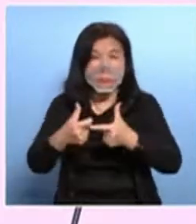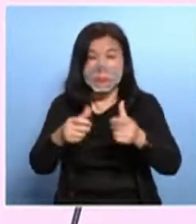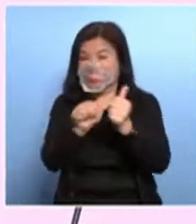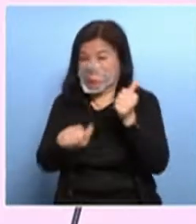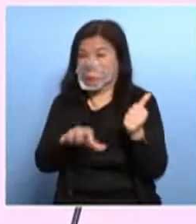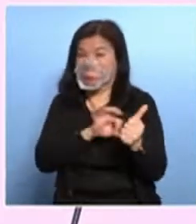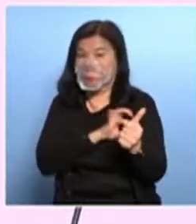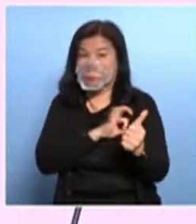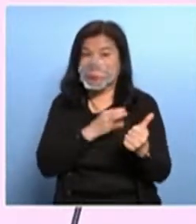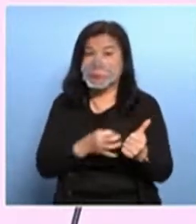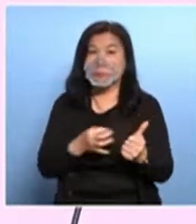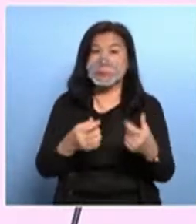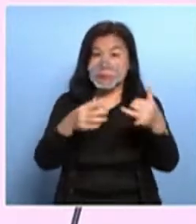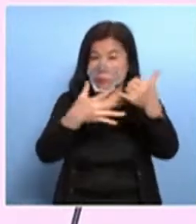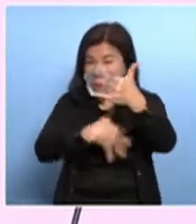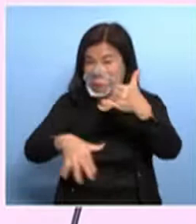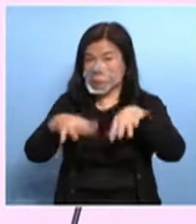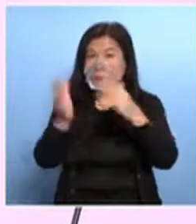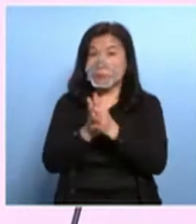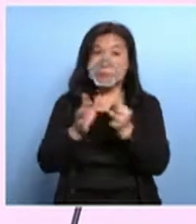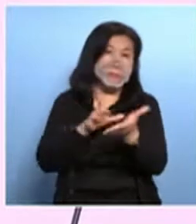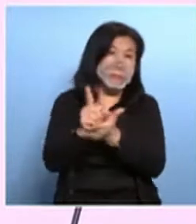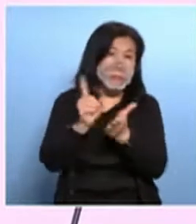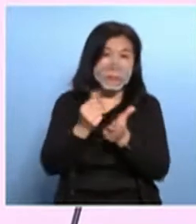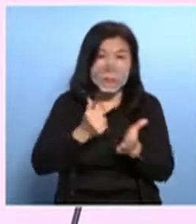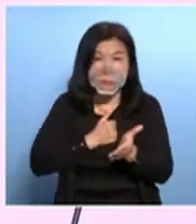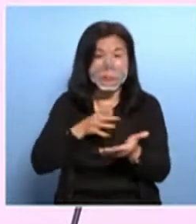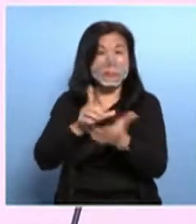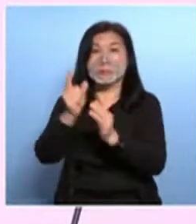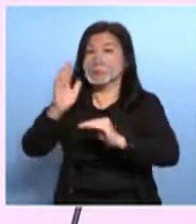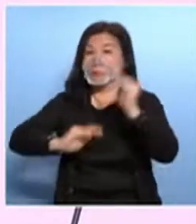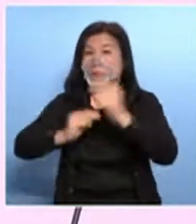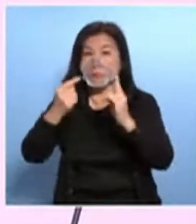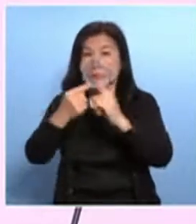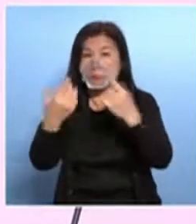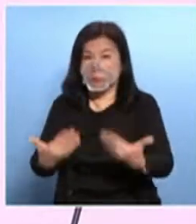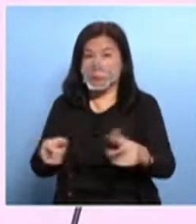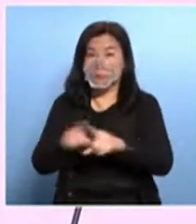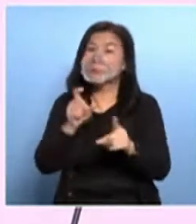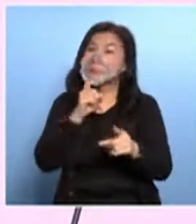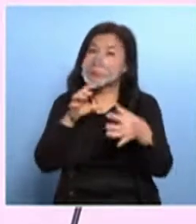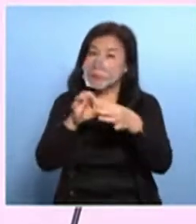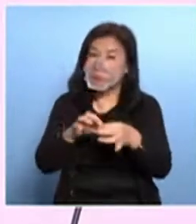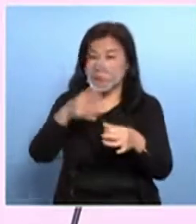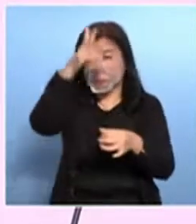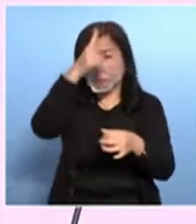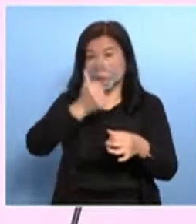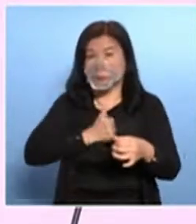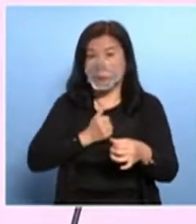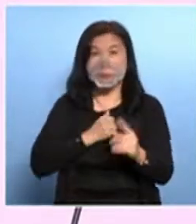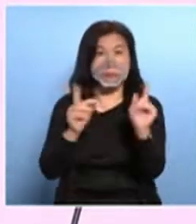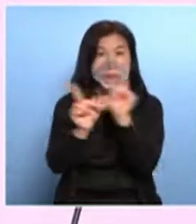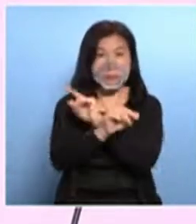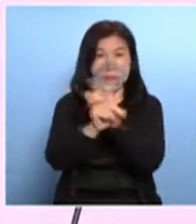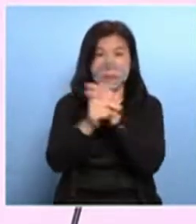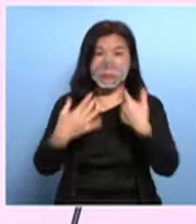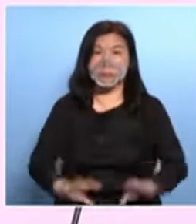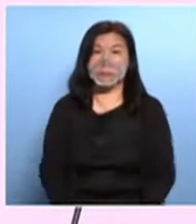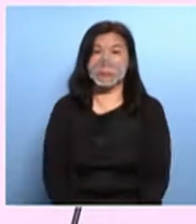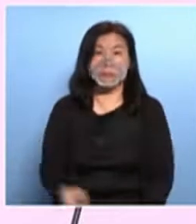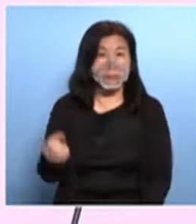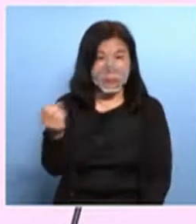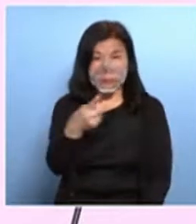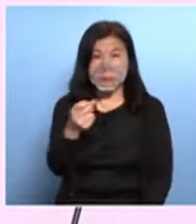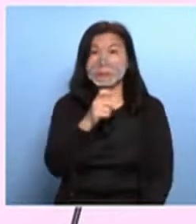of the digital economy, I will set up a digital economy development committee with members comprising experts and scholars,